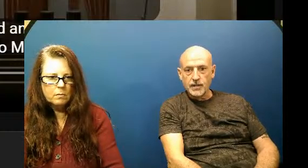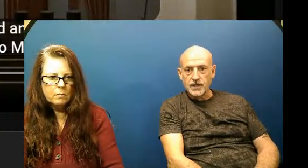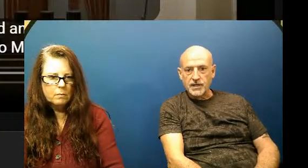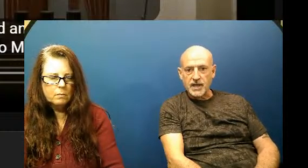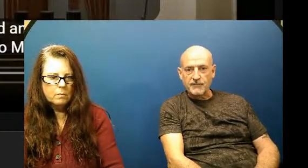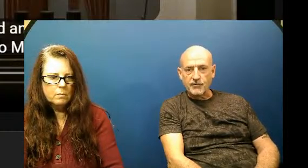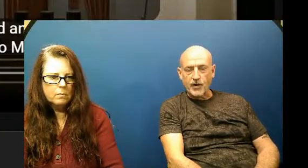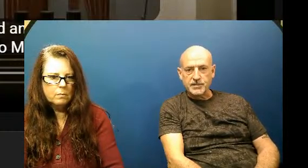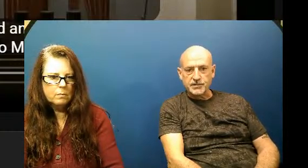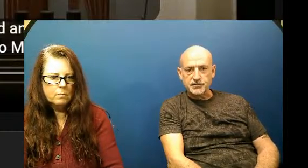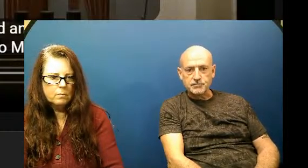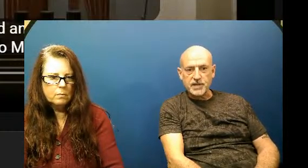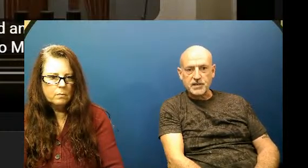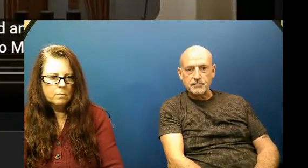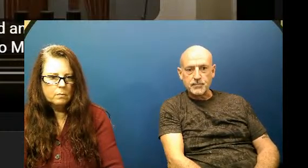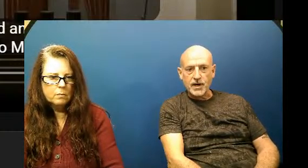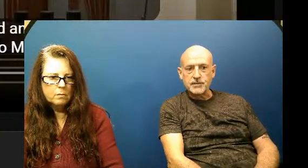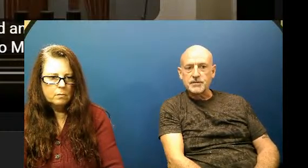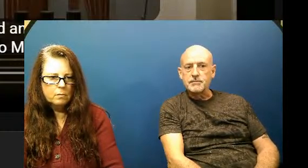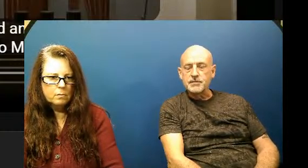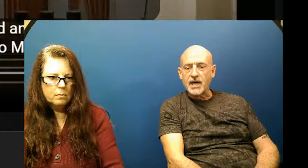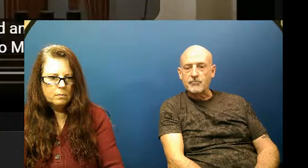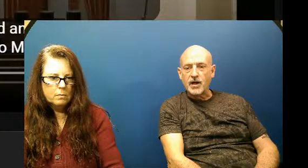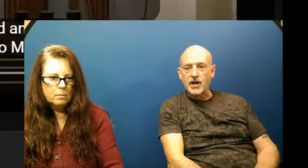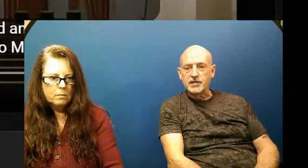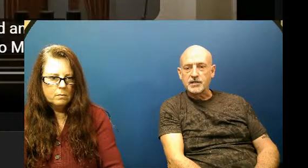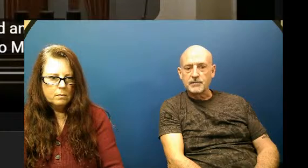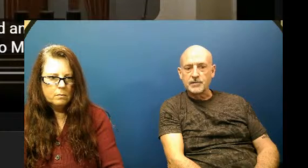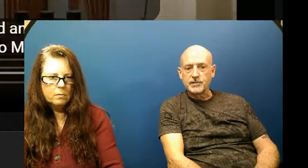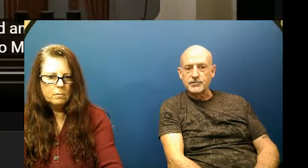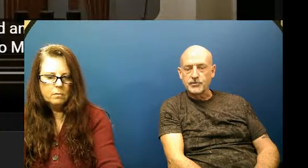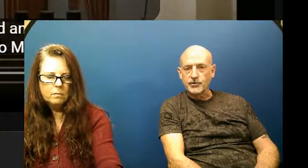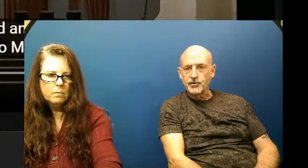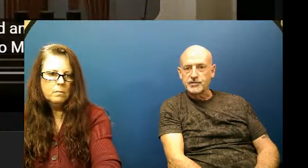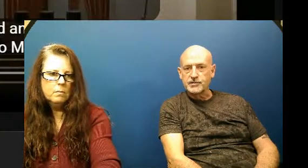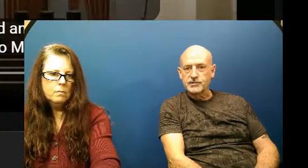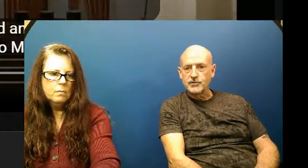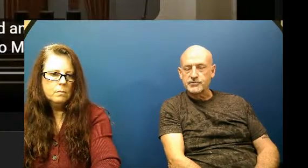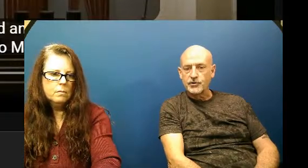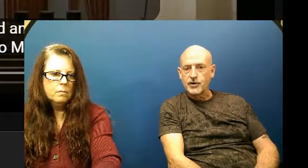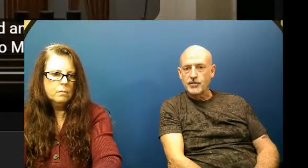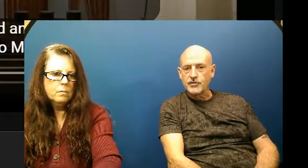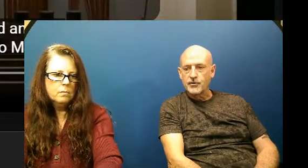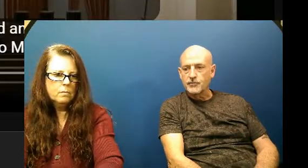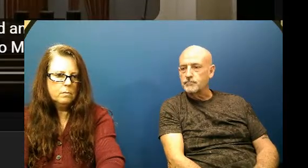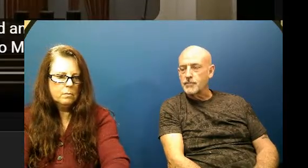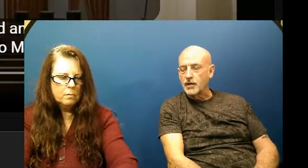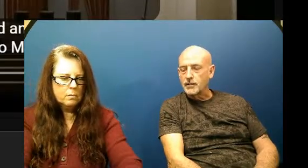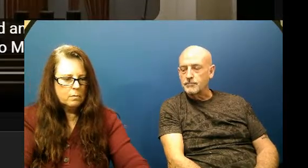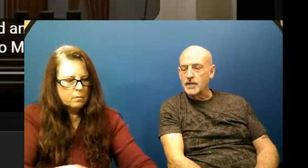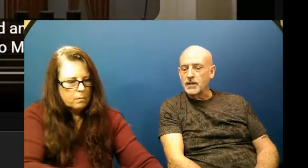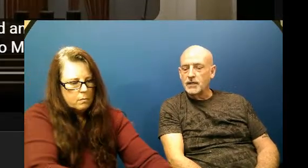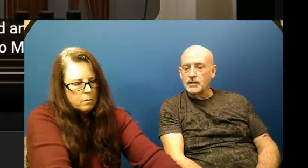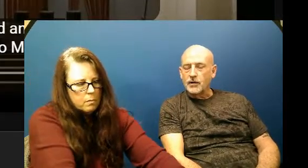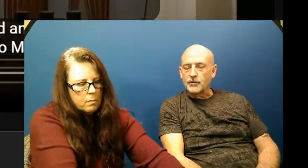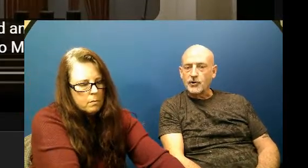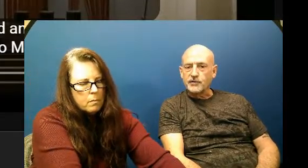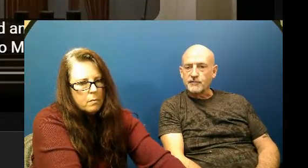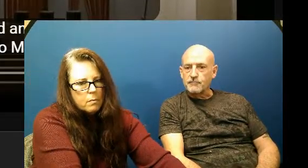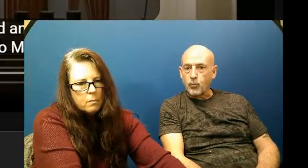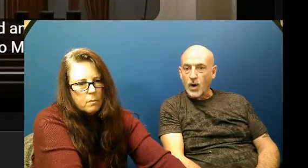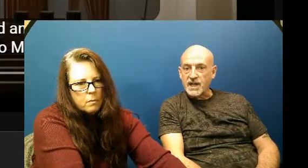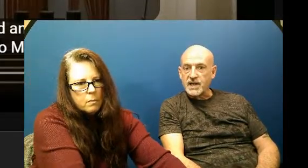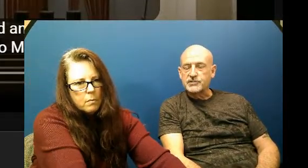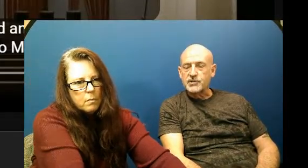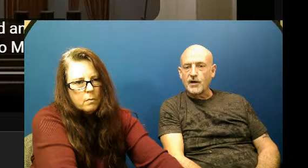here. They have a right to speak, but that right can be limited to certain degrees as long as there are other